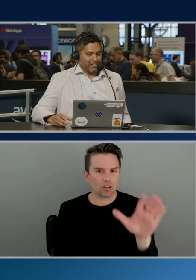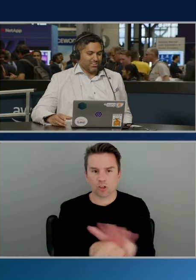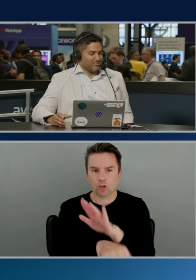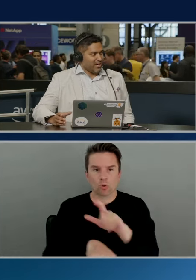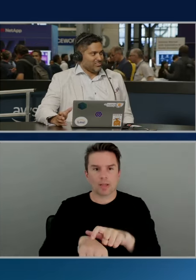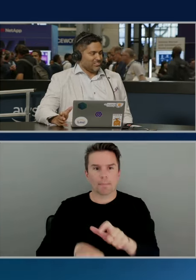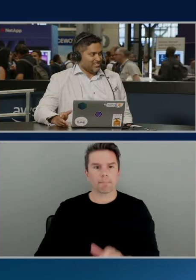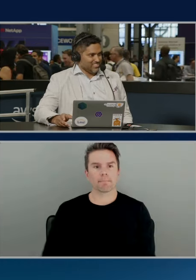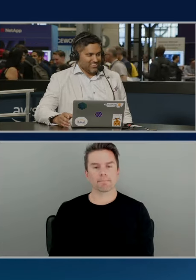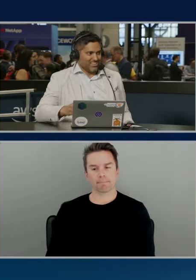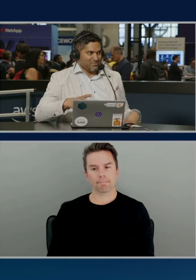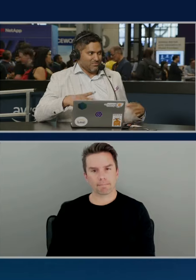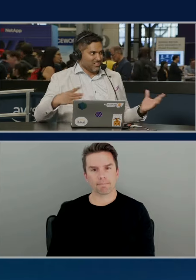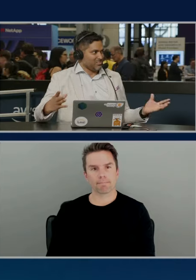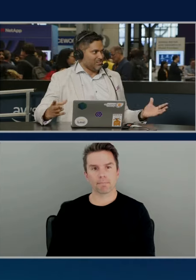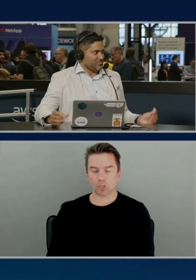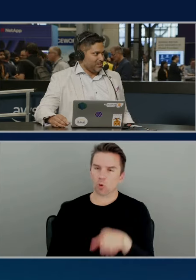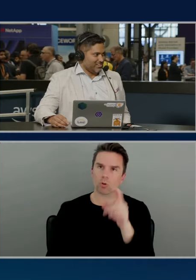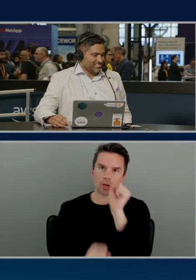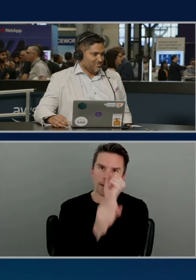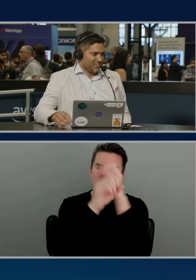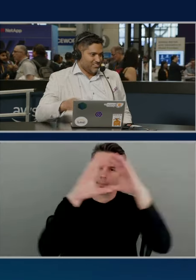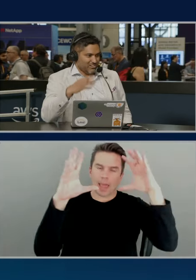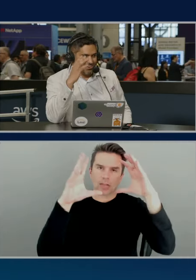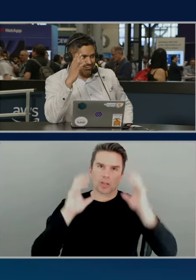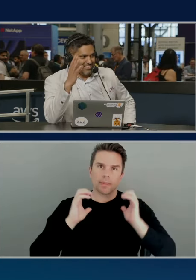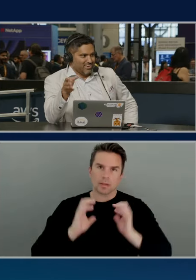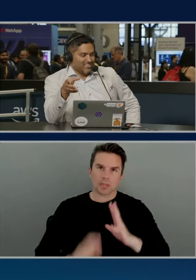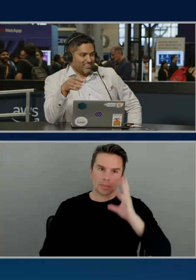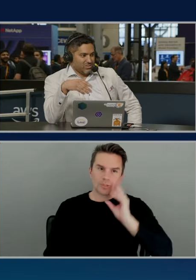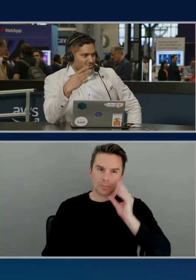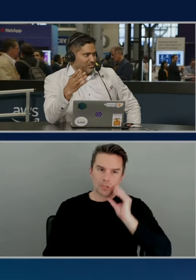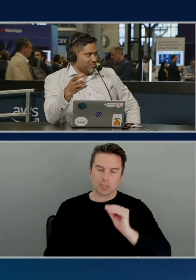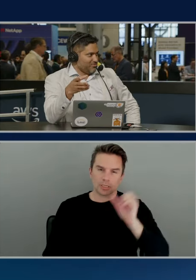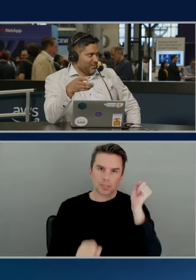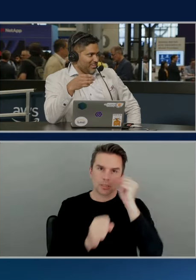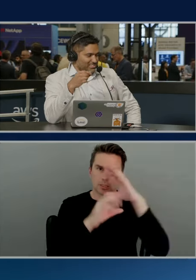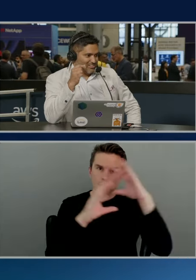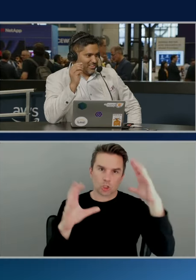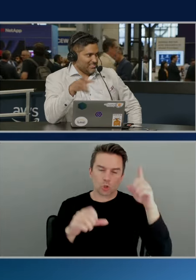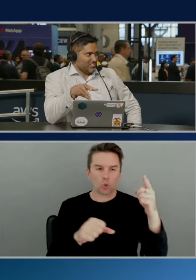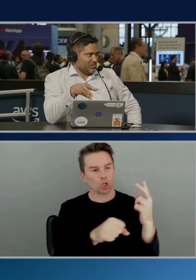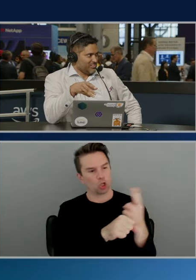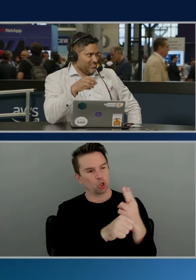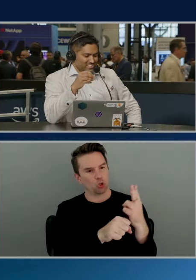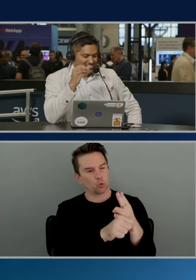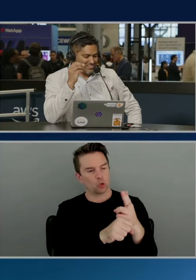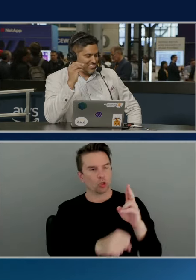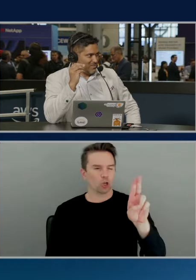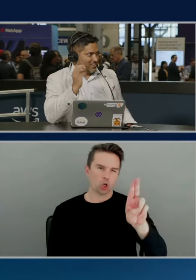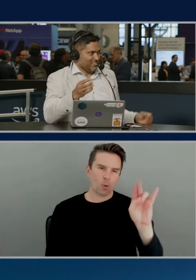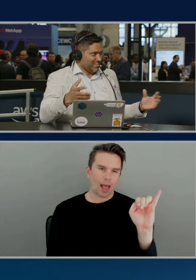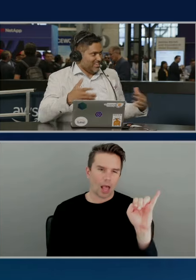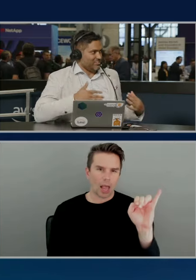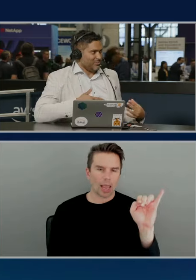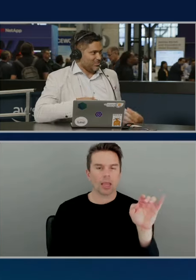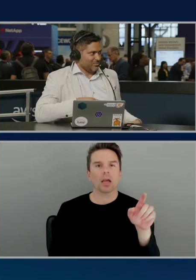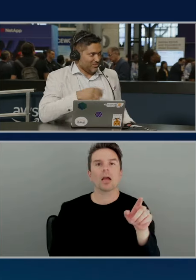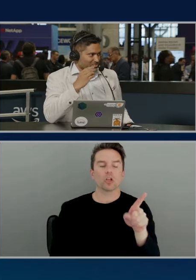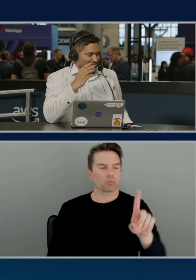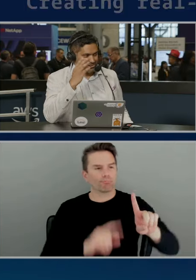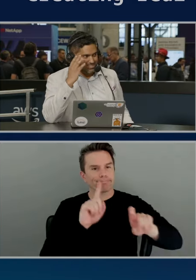can greatly imagine just the type of customer experience. Imagine you're on a user interface and you're asking these questions and you're just immediately getting